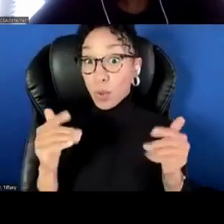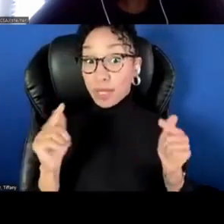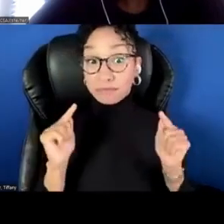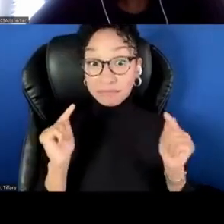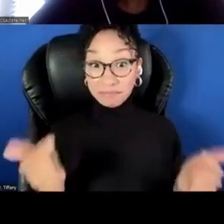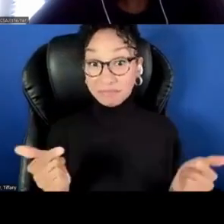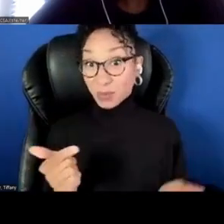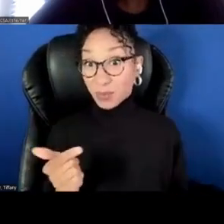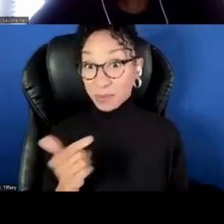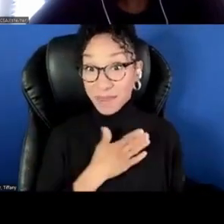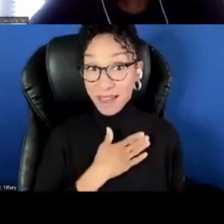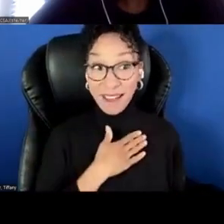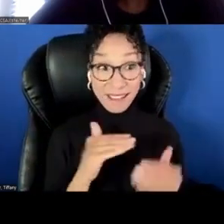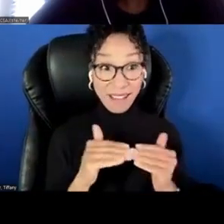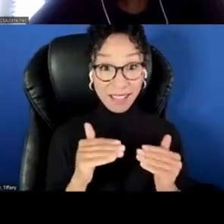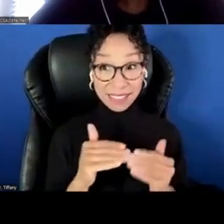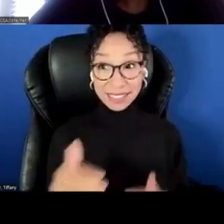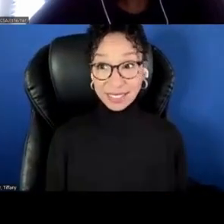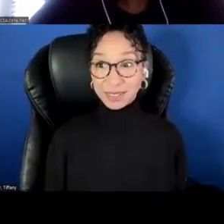my colleagues.